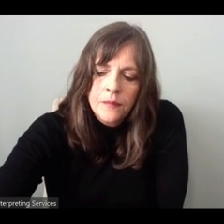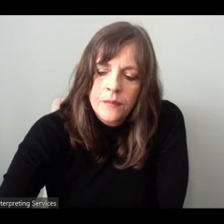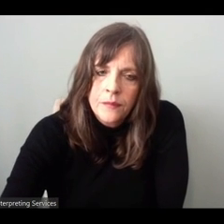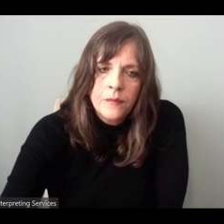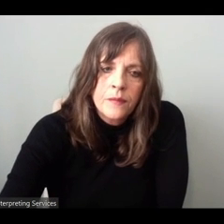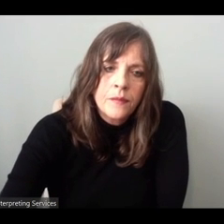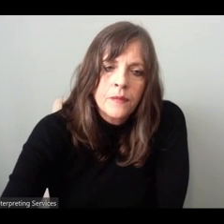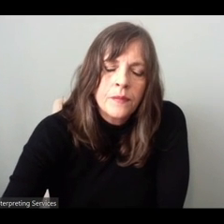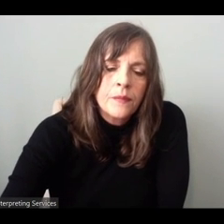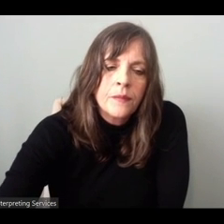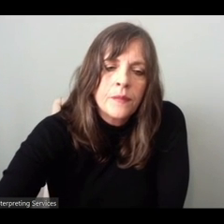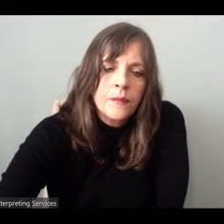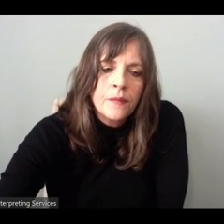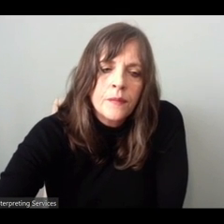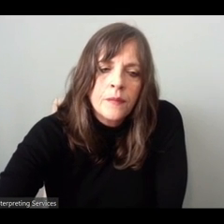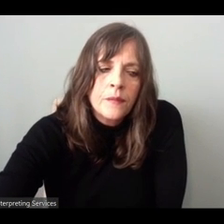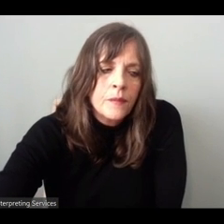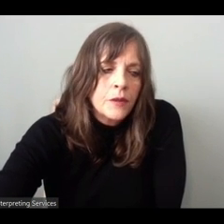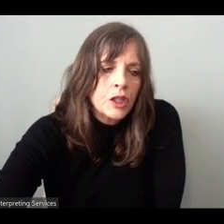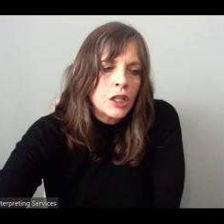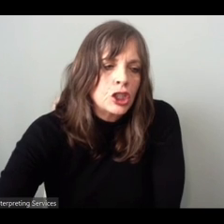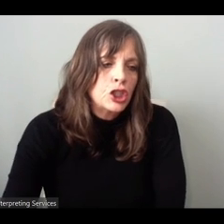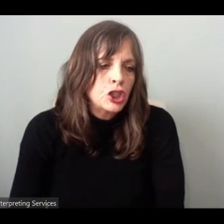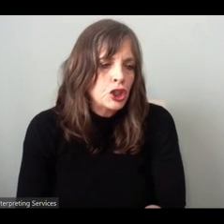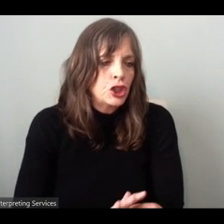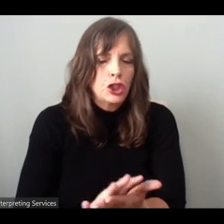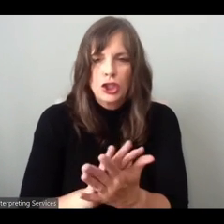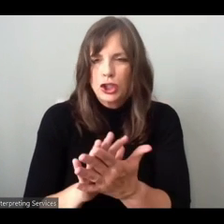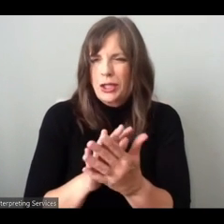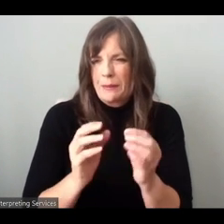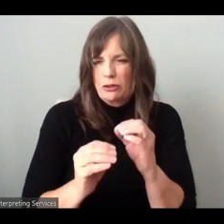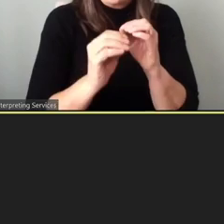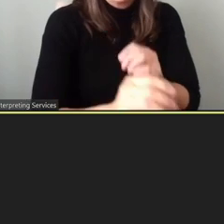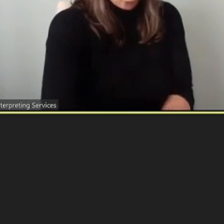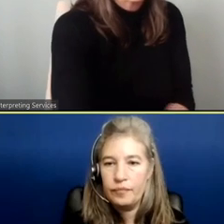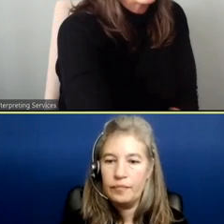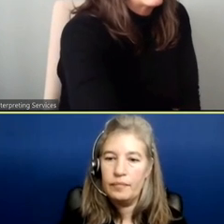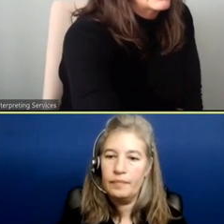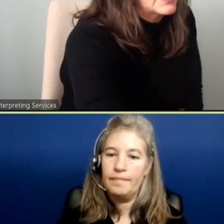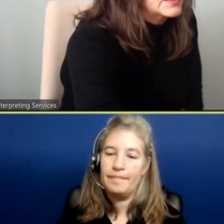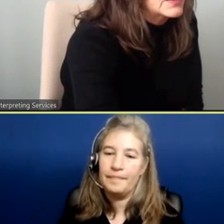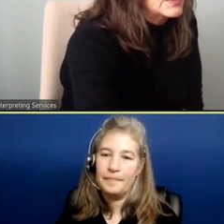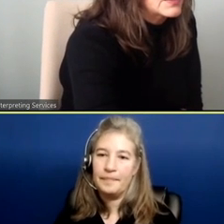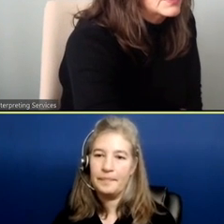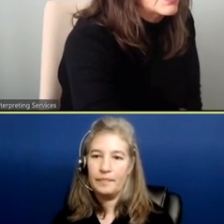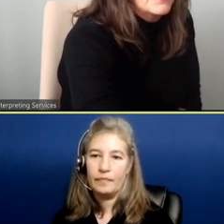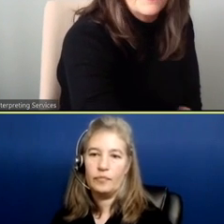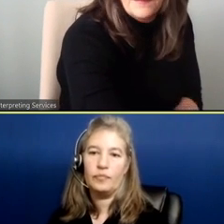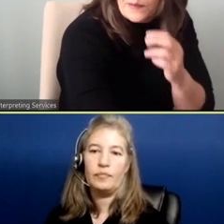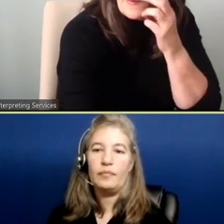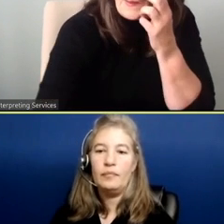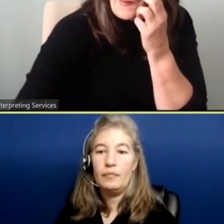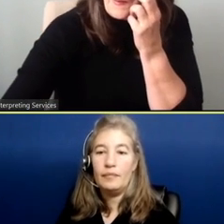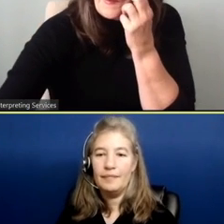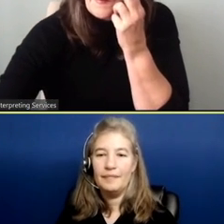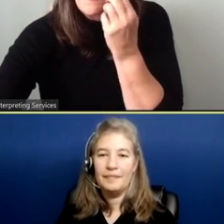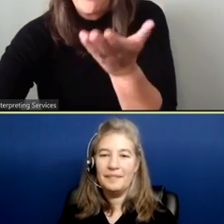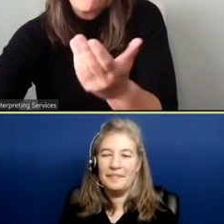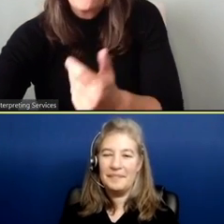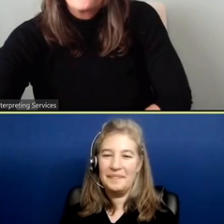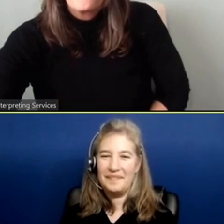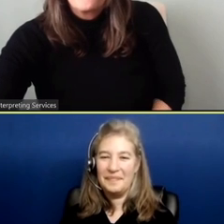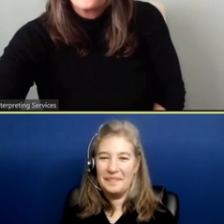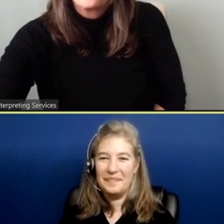Creative Consulting and Black Art Futures Fund, and I'm super excited about the ways that my colleagues here